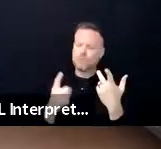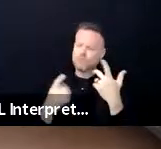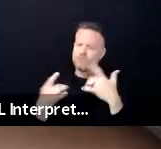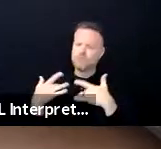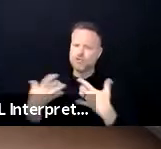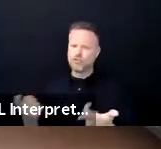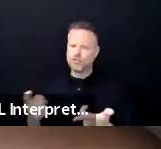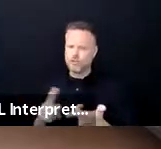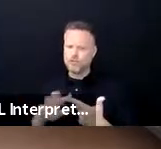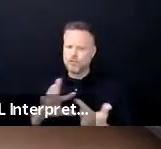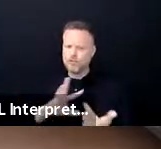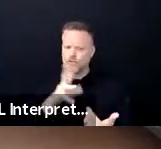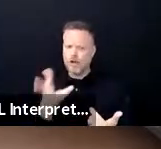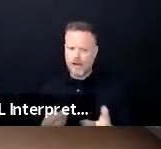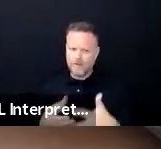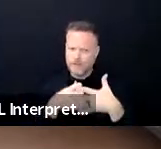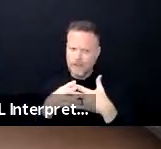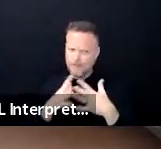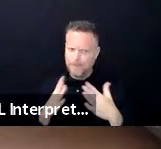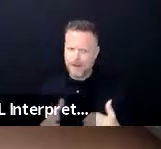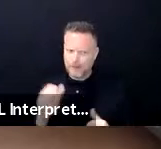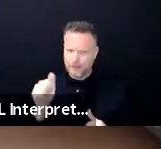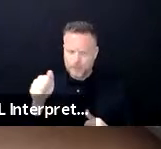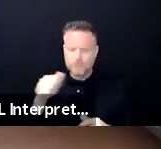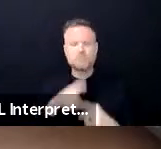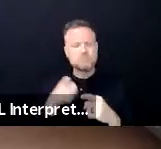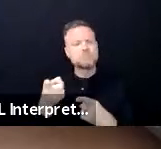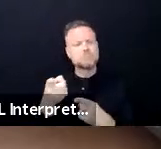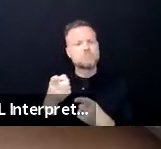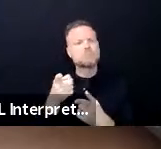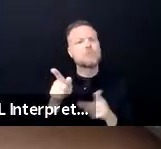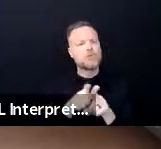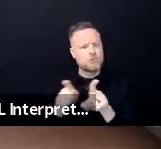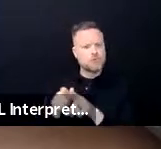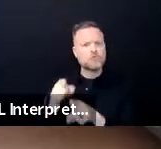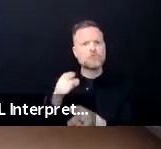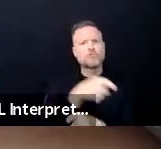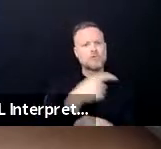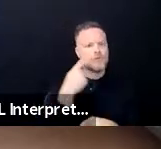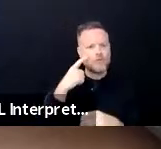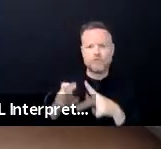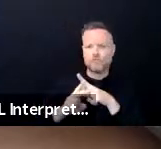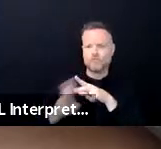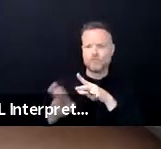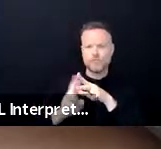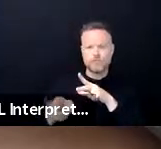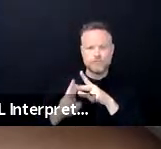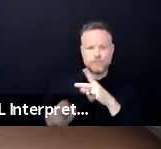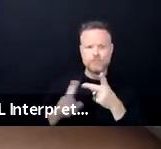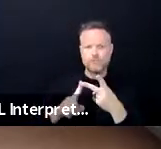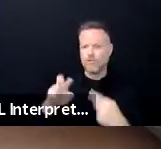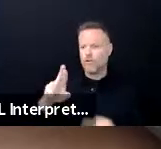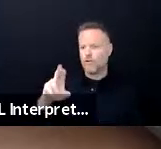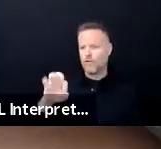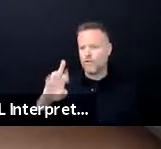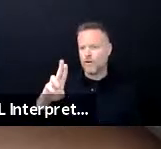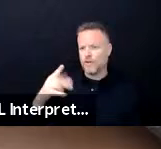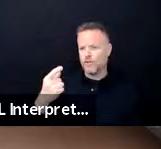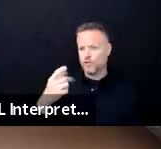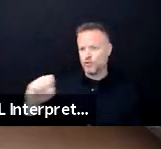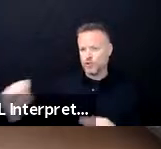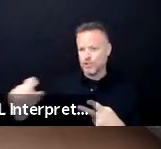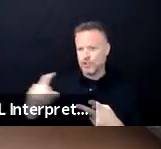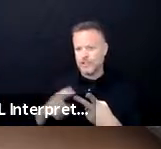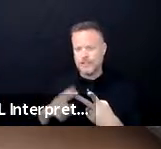in our churches, but we also had that initiative in the refugee and immigrant populations as